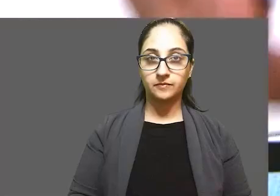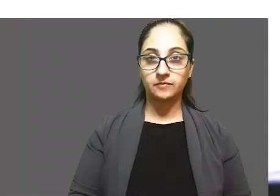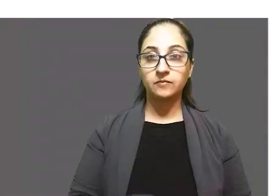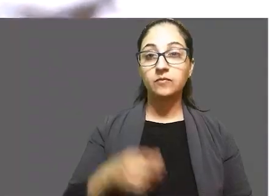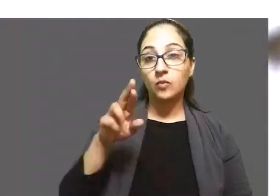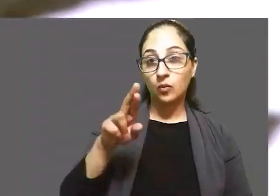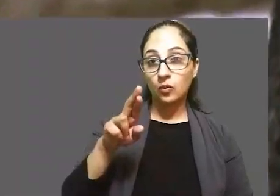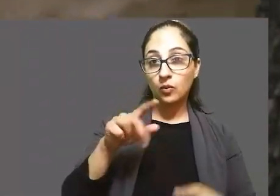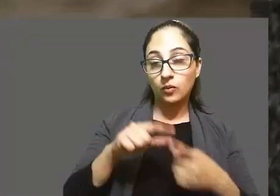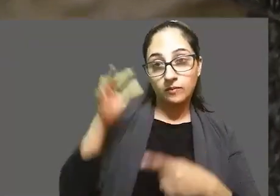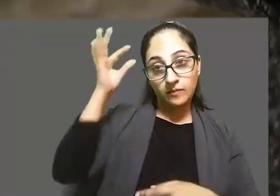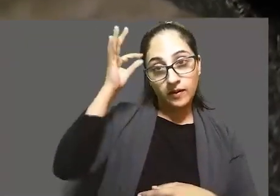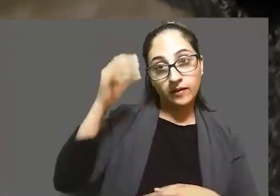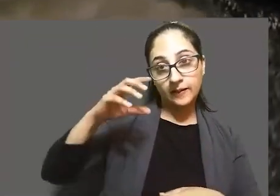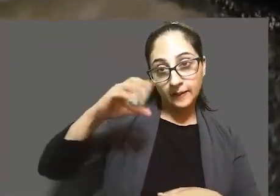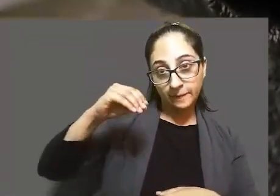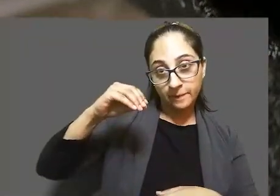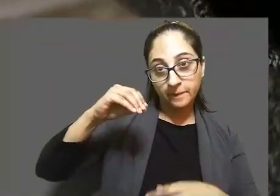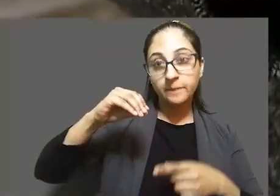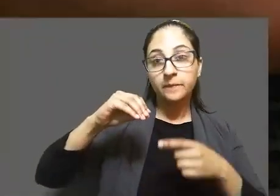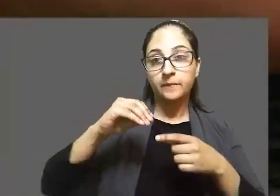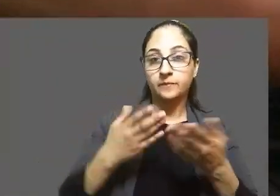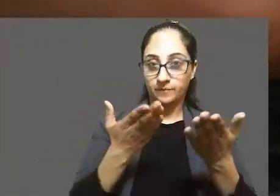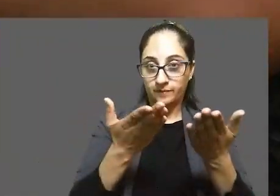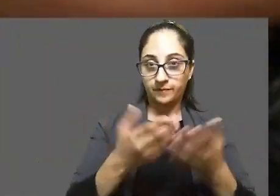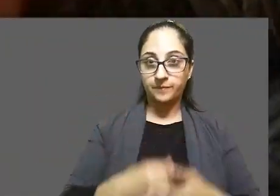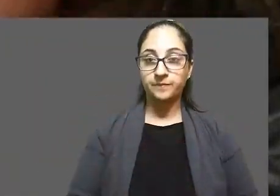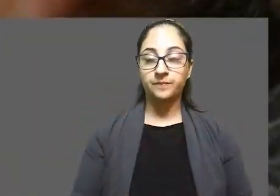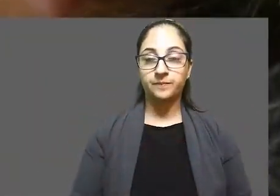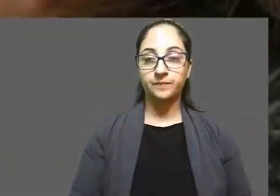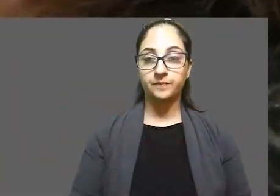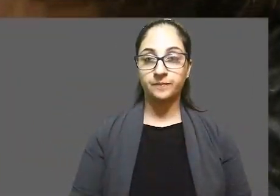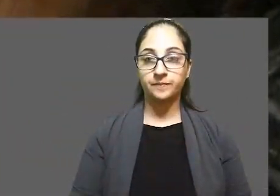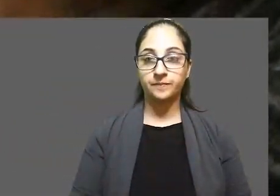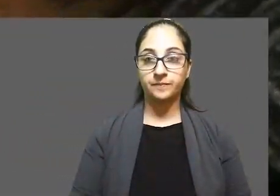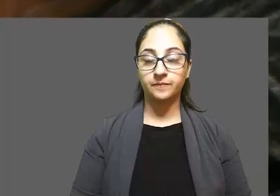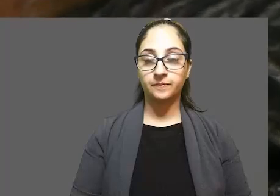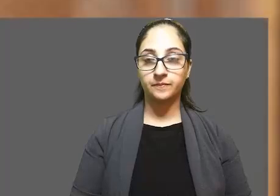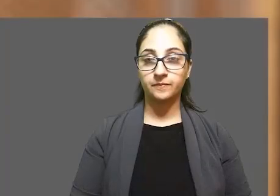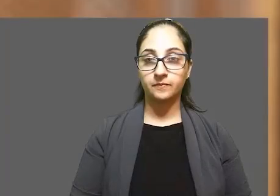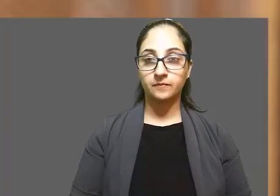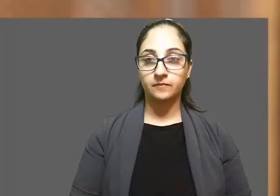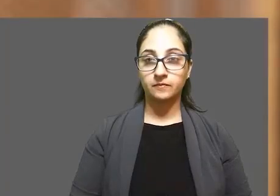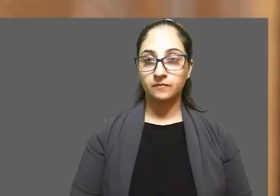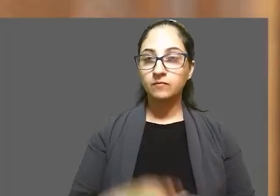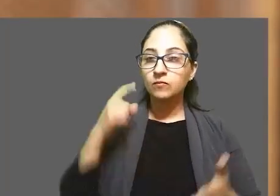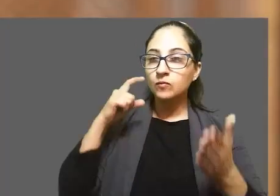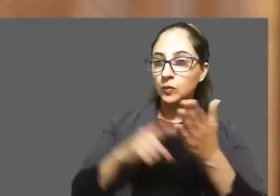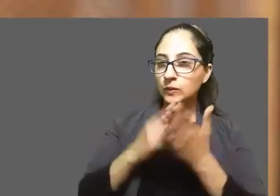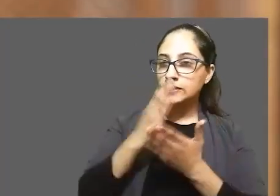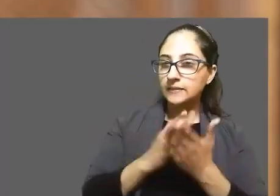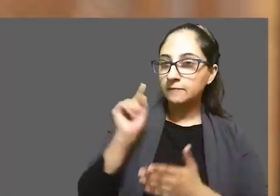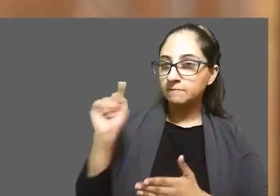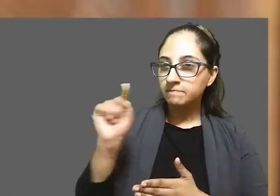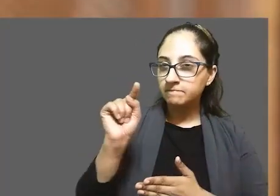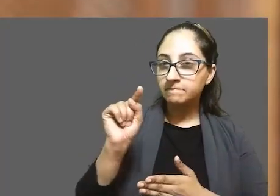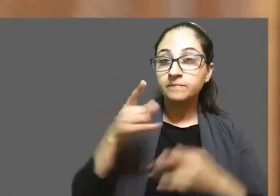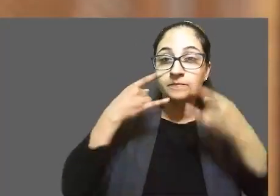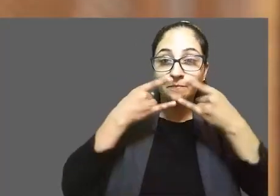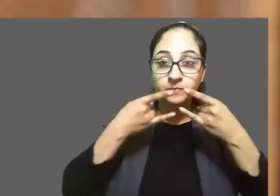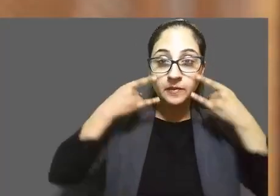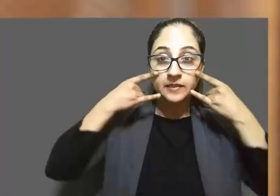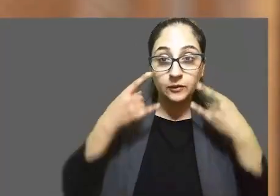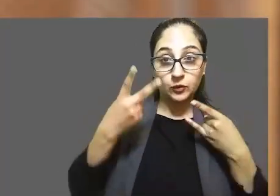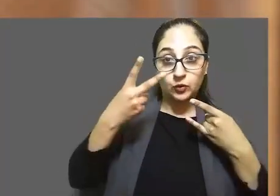hooks or a simple hair clip to pull those ear loops behind your head. You may also have seen people wearing two masks instead of